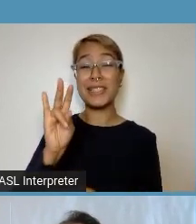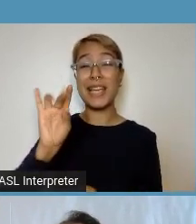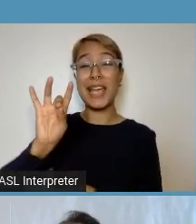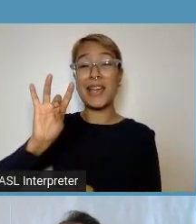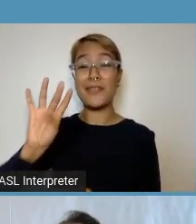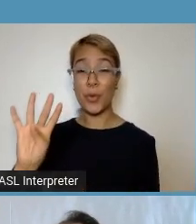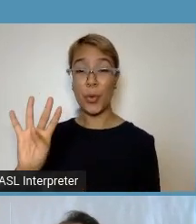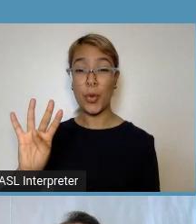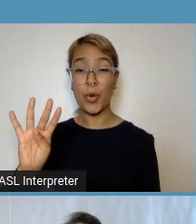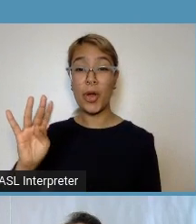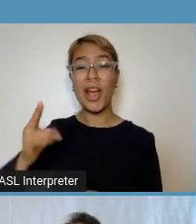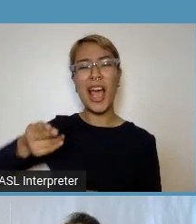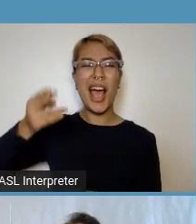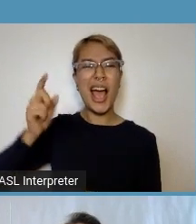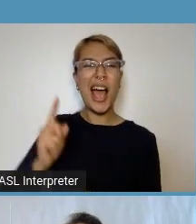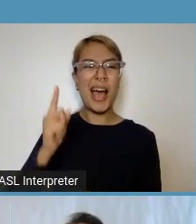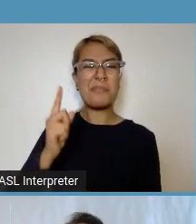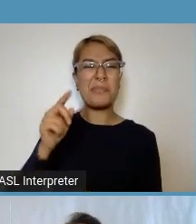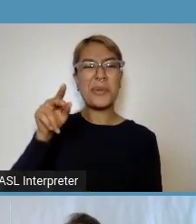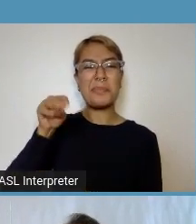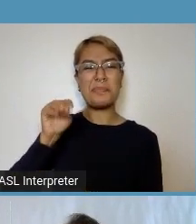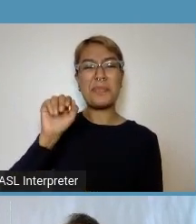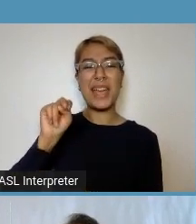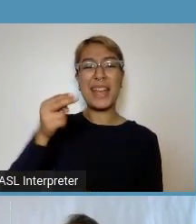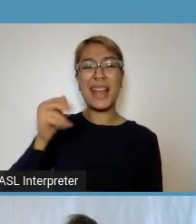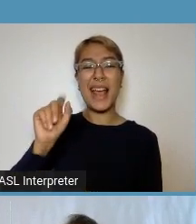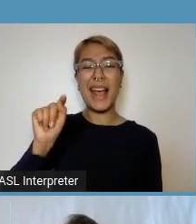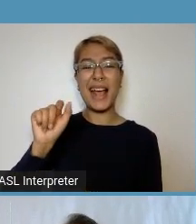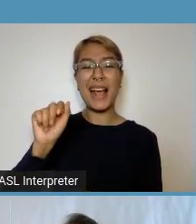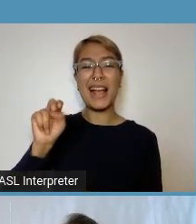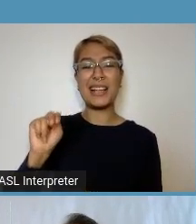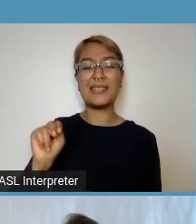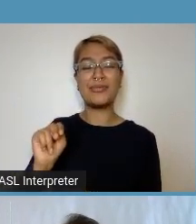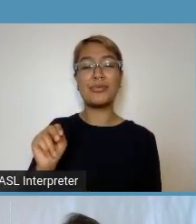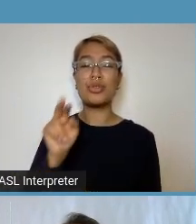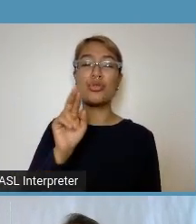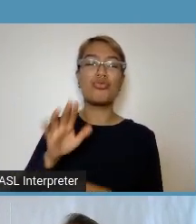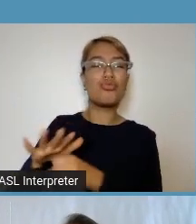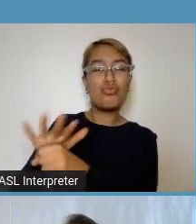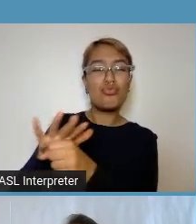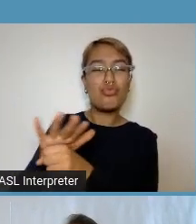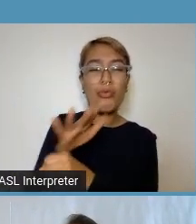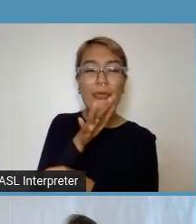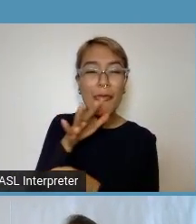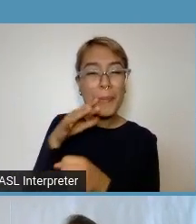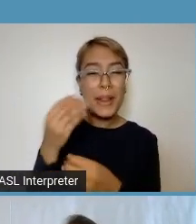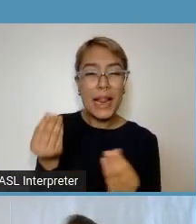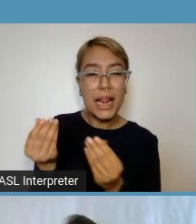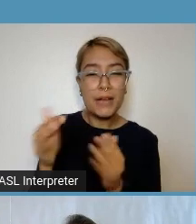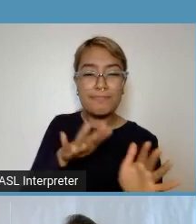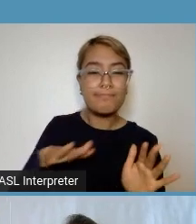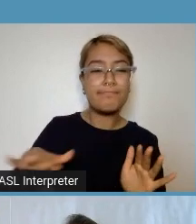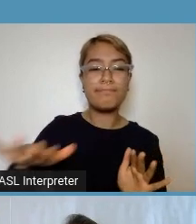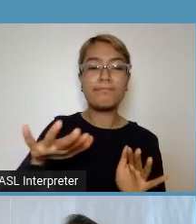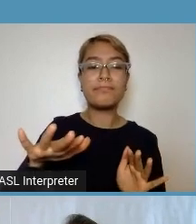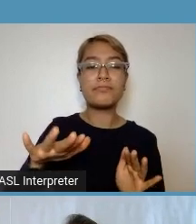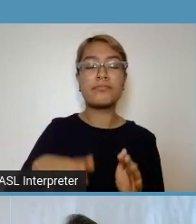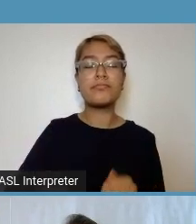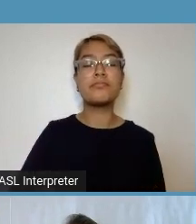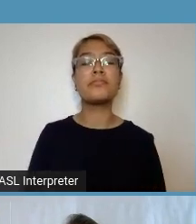is now Upper Manhattan, but then was very rural farmland. At its peak, Dykeman's owned